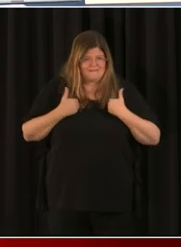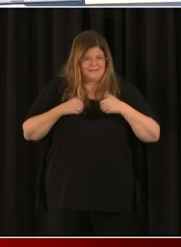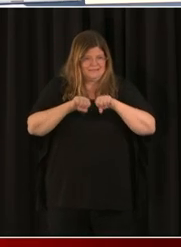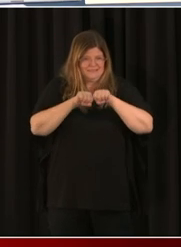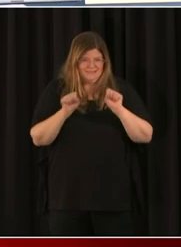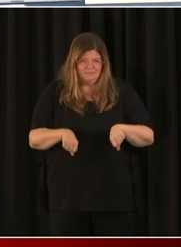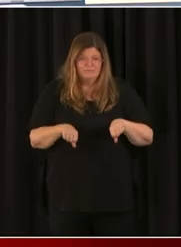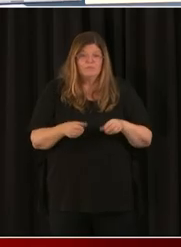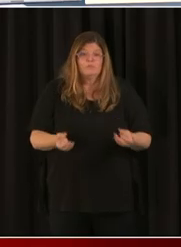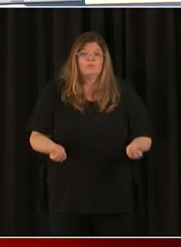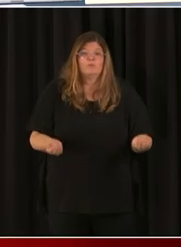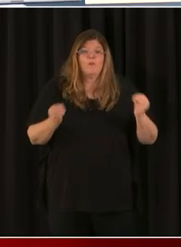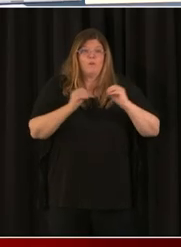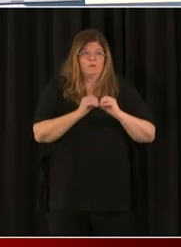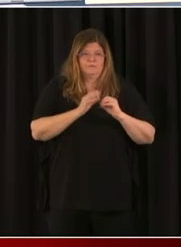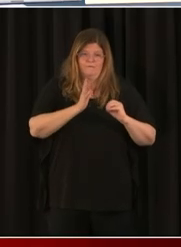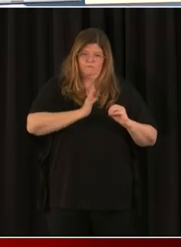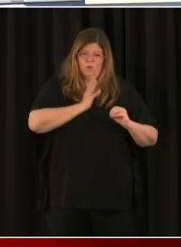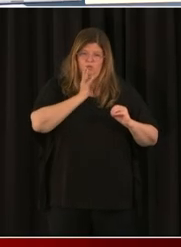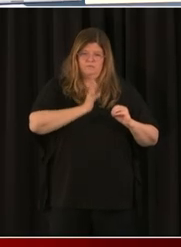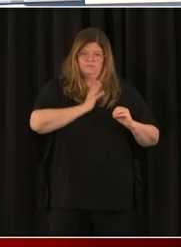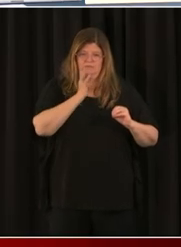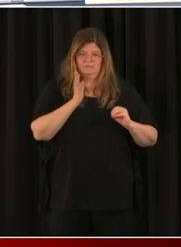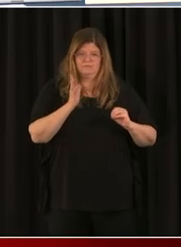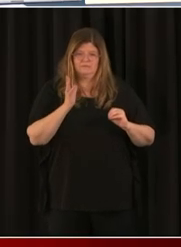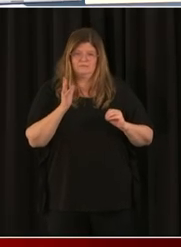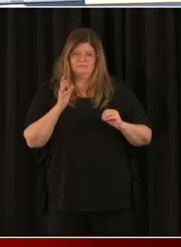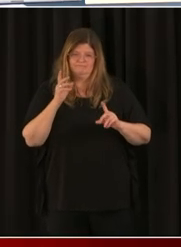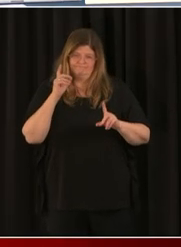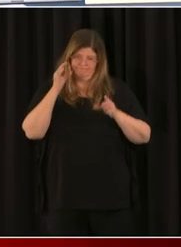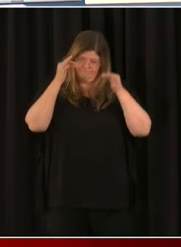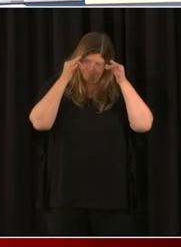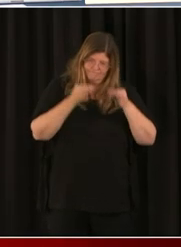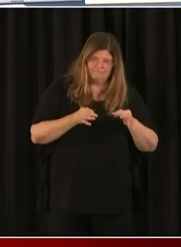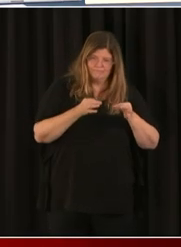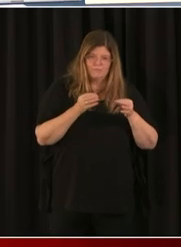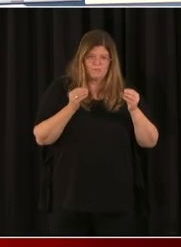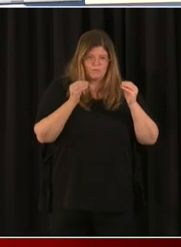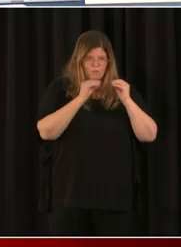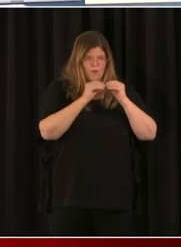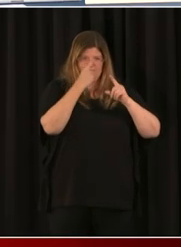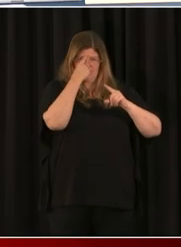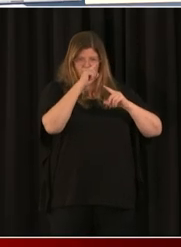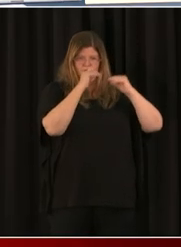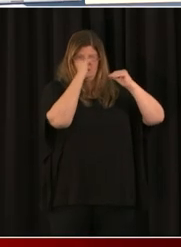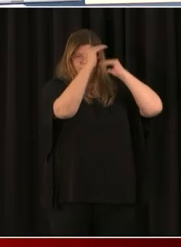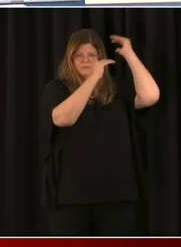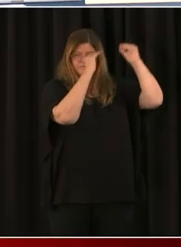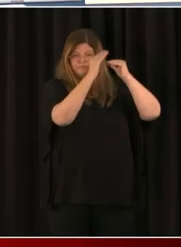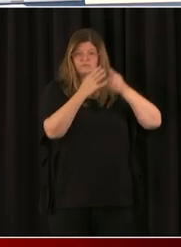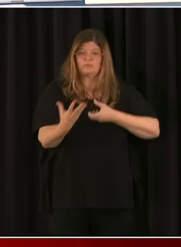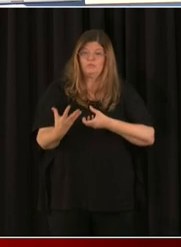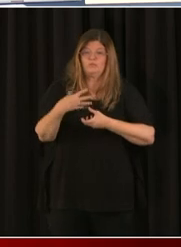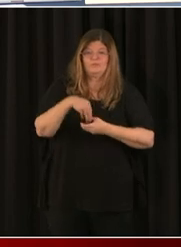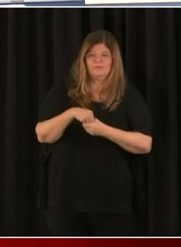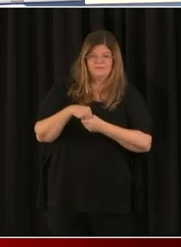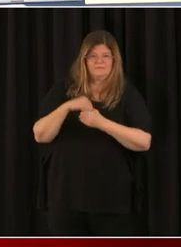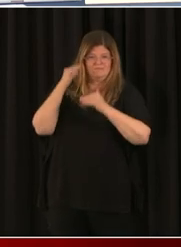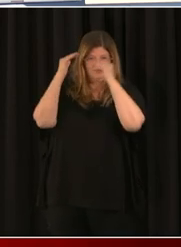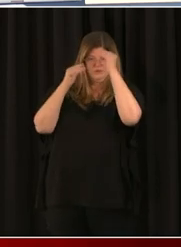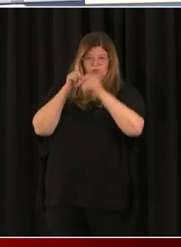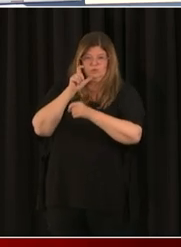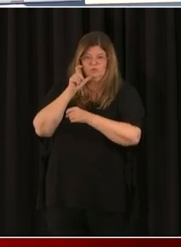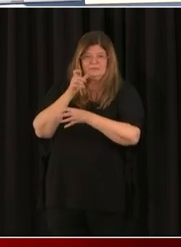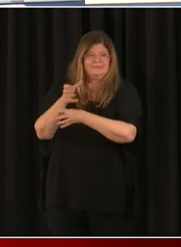become far more robust and have more information about adult immunizations, including adults who receive the annual